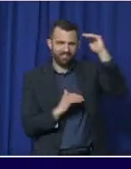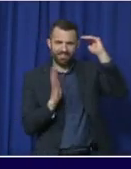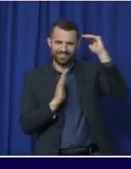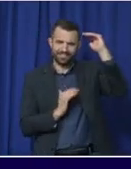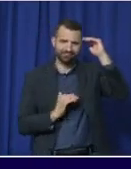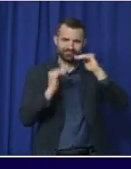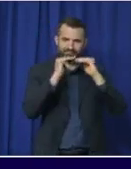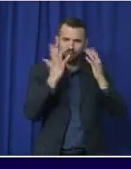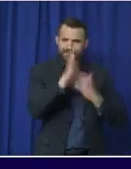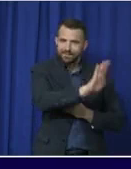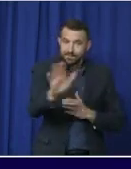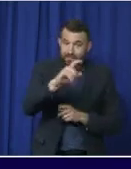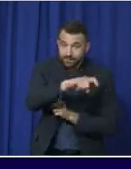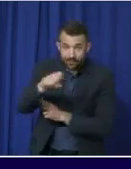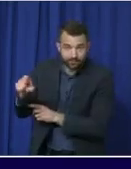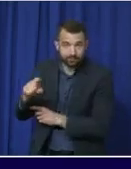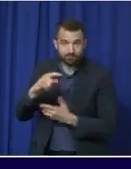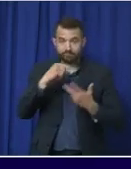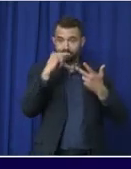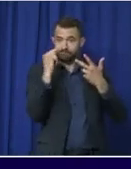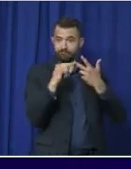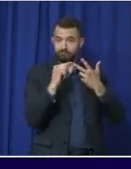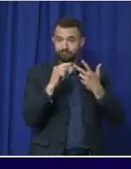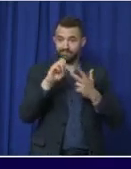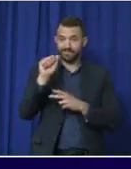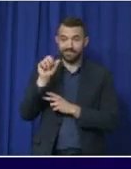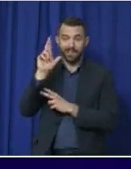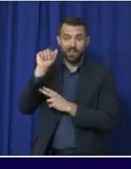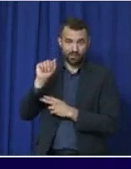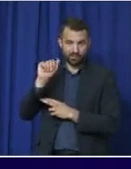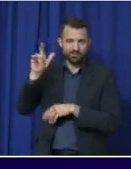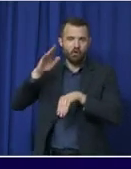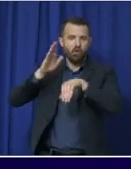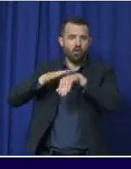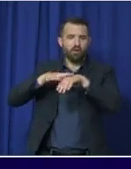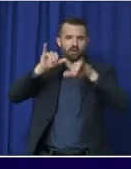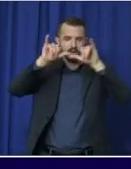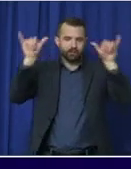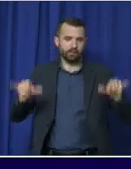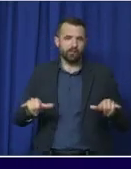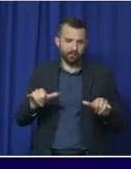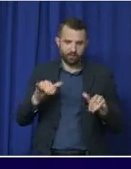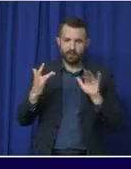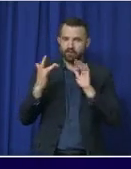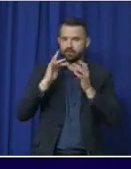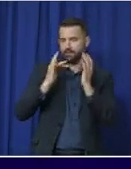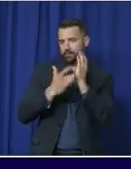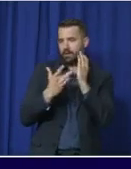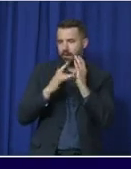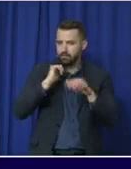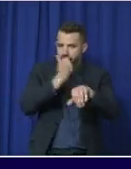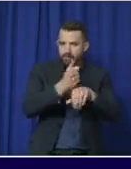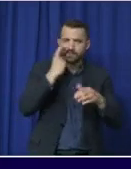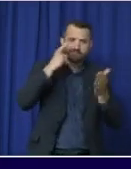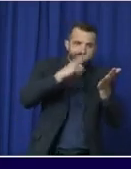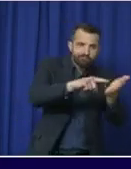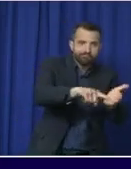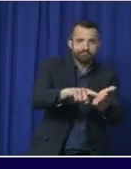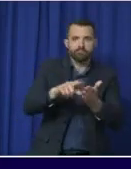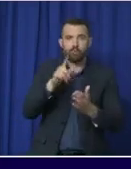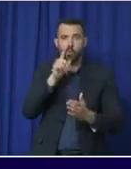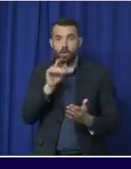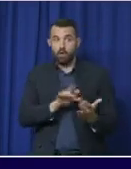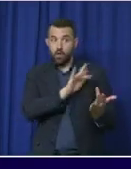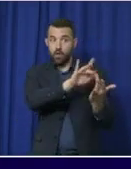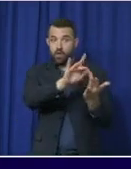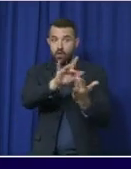System has been developed to help track contacts. Specifically, it will help report daily